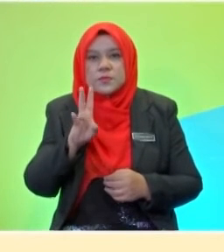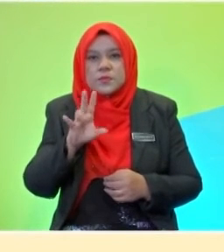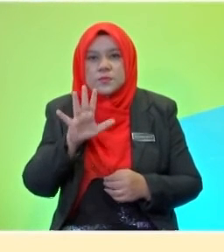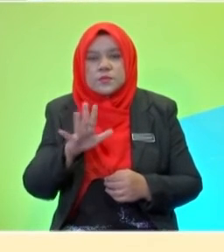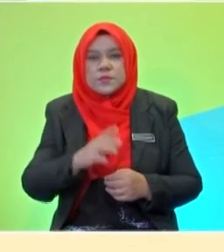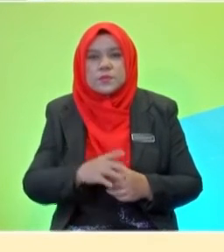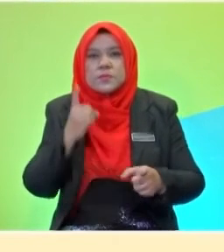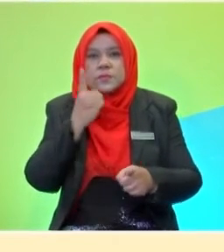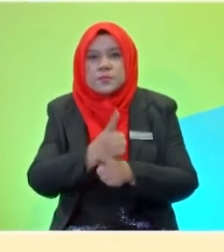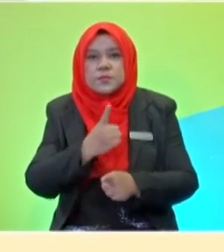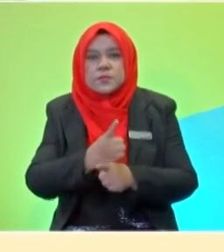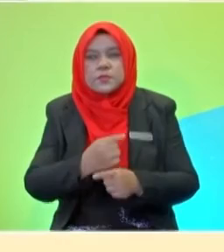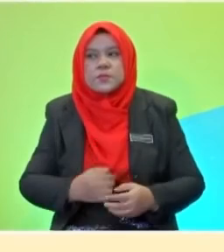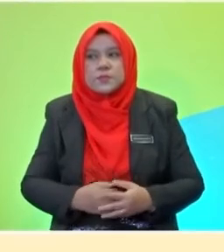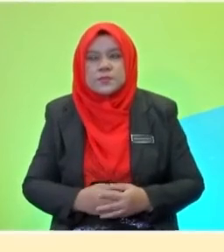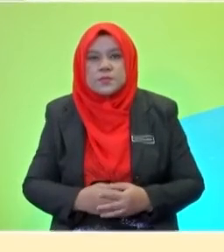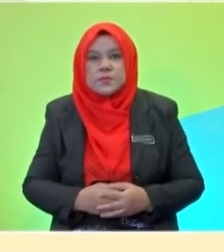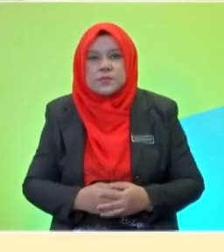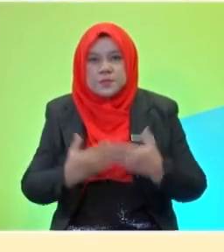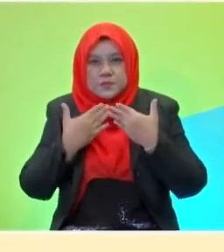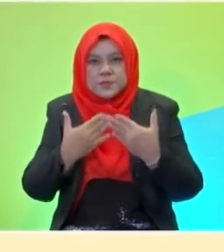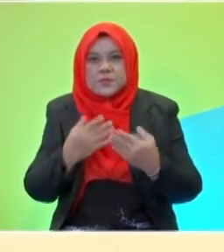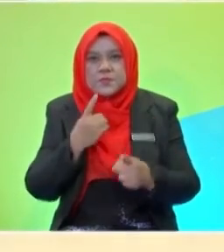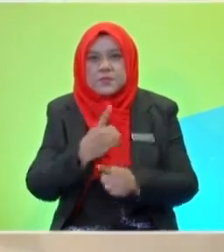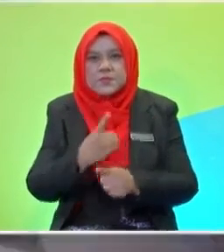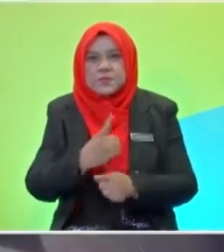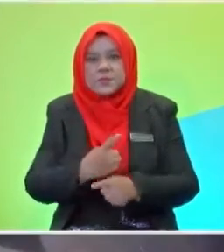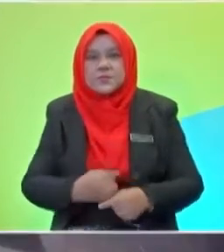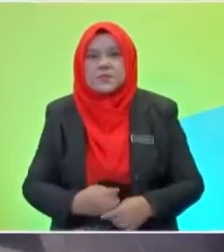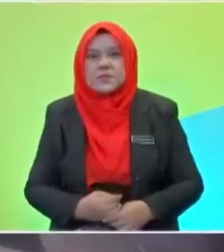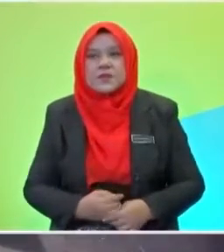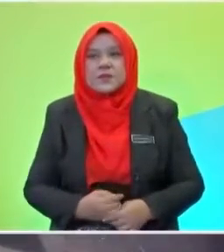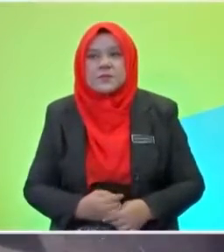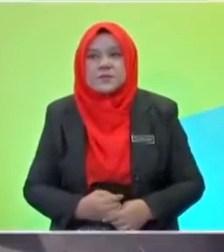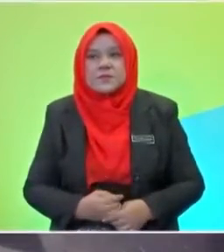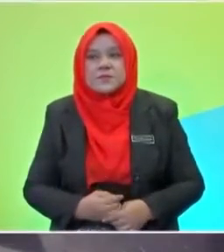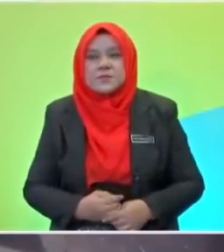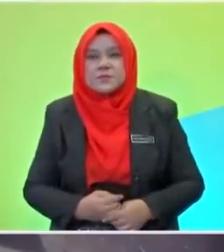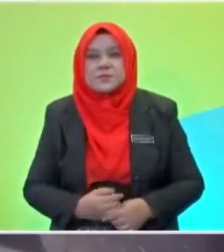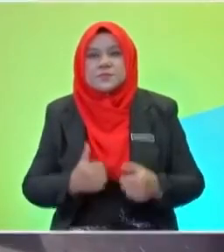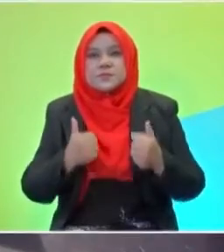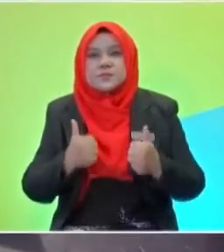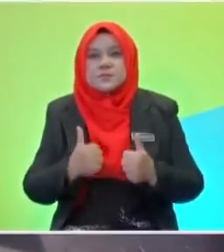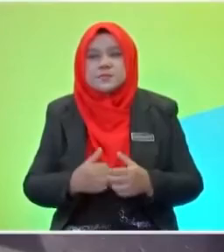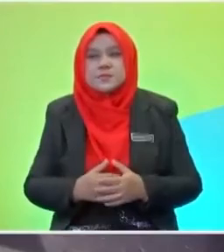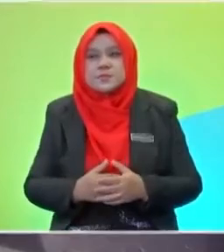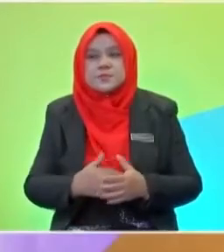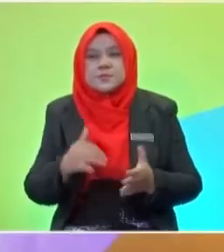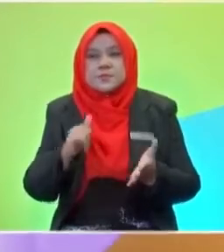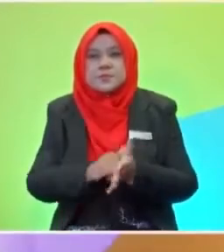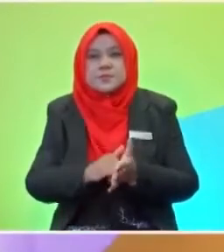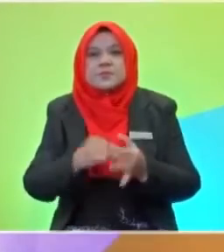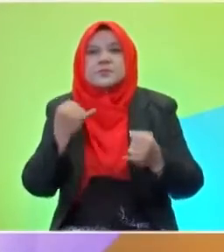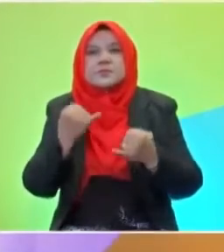1725 is the correct answer, Charu. Thank you for the correct answer, Charu. All right. So good job, everyone. So with that, we have come to